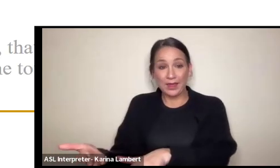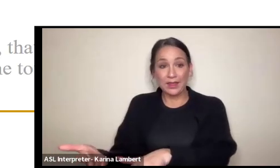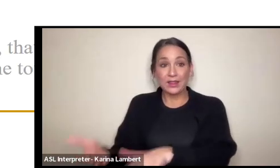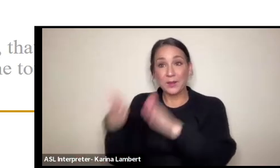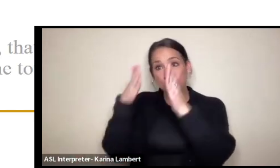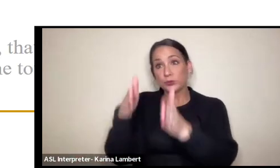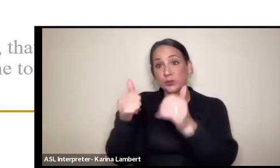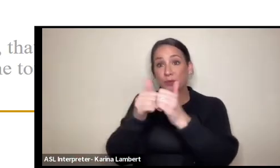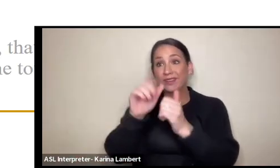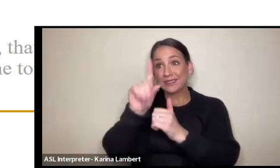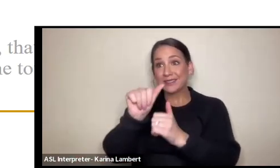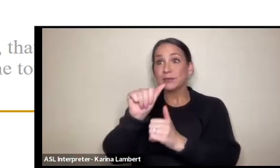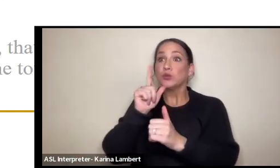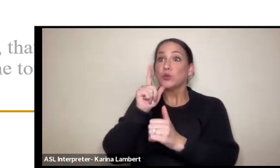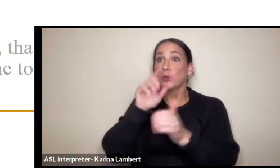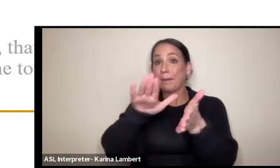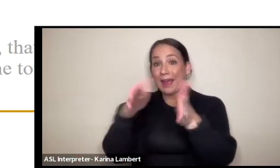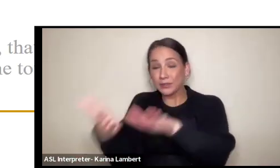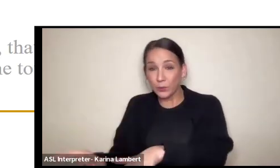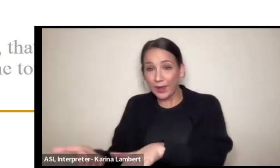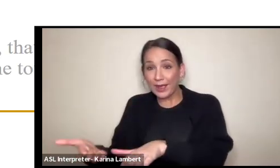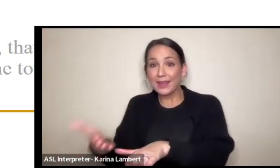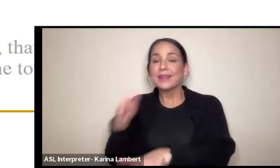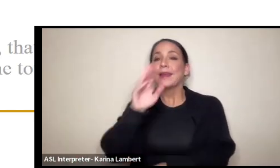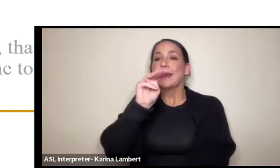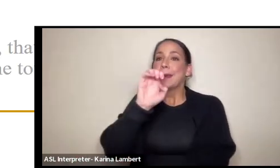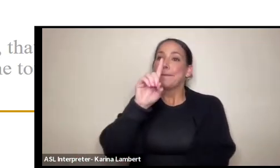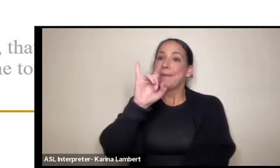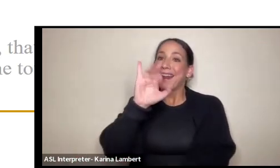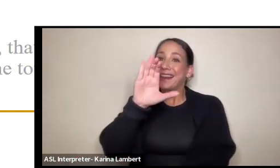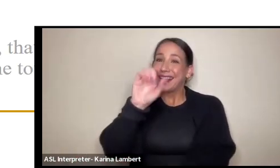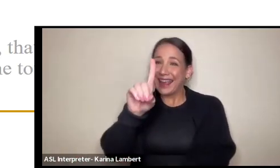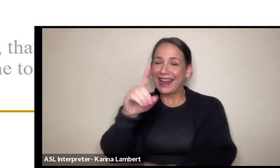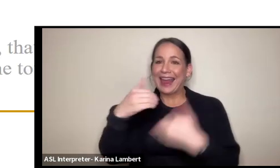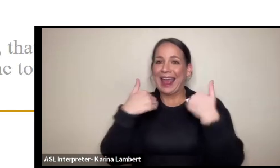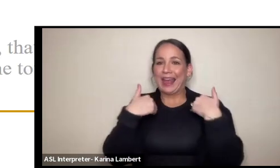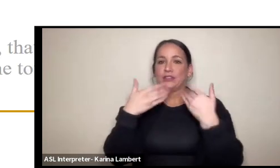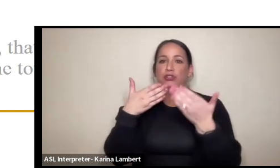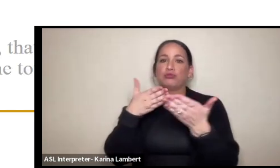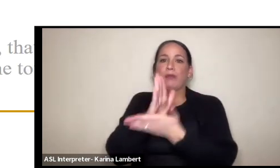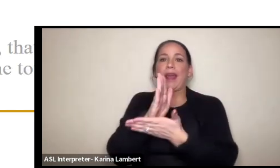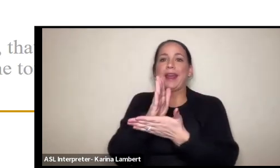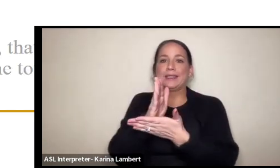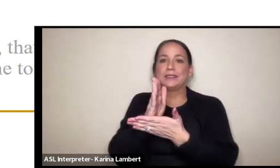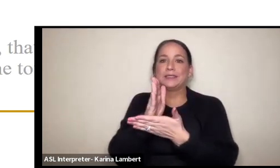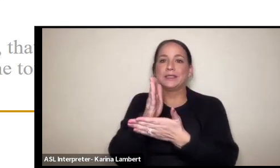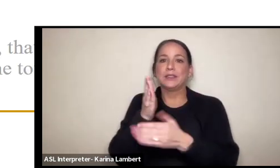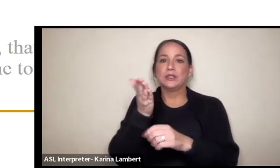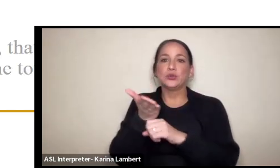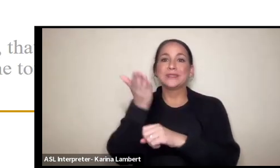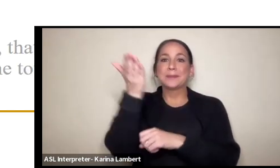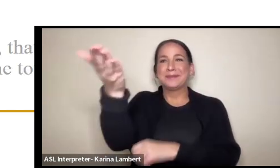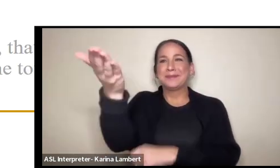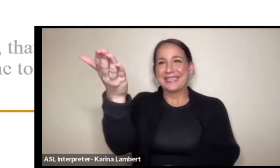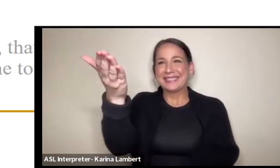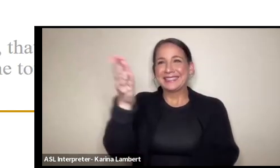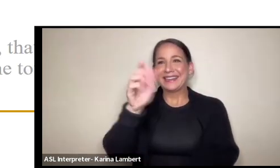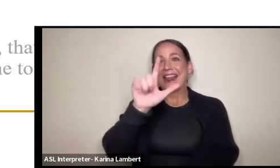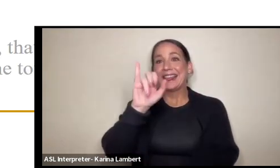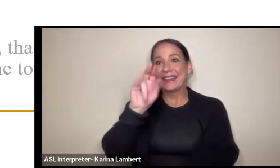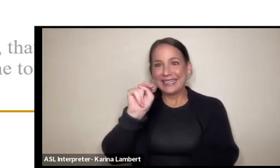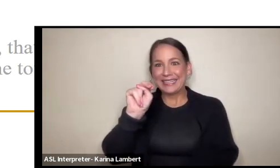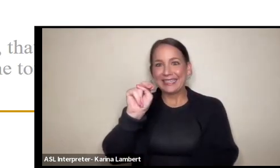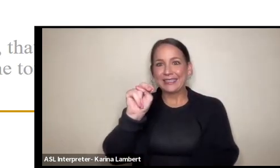for, then Medicaid has a right to submit a lien to be paid back